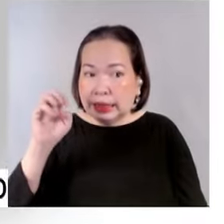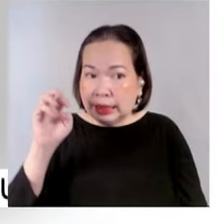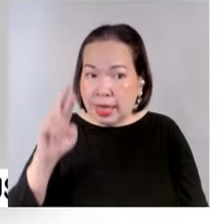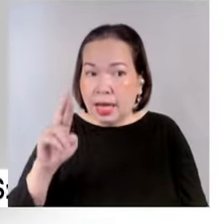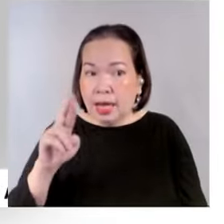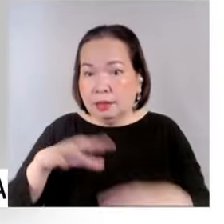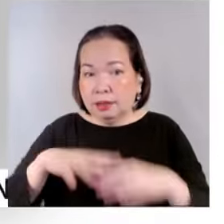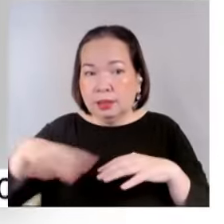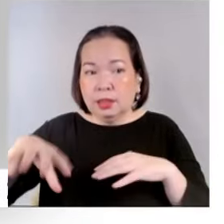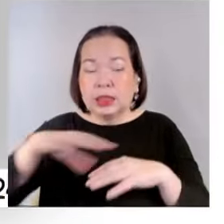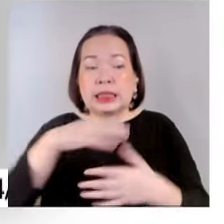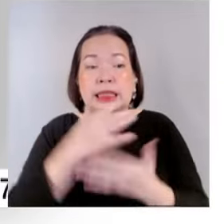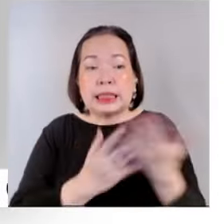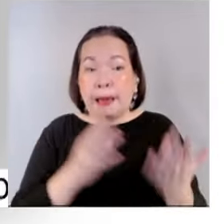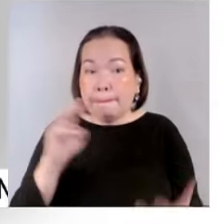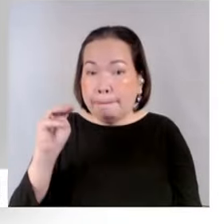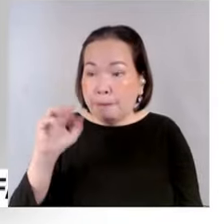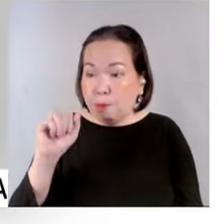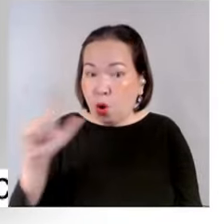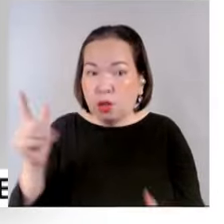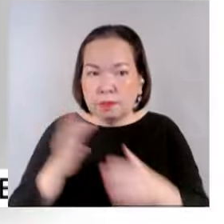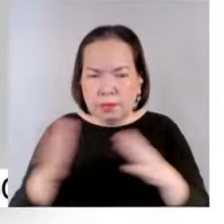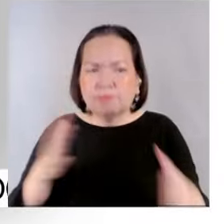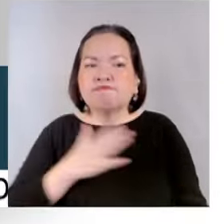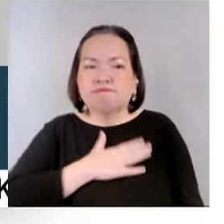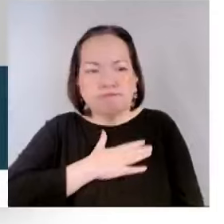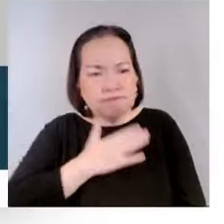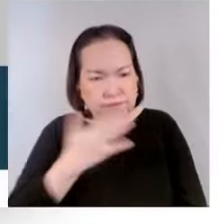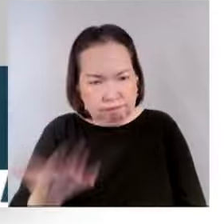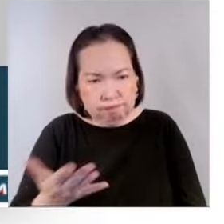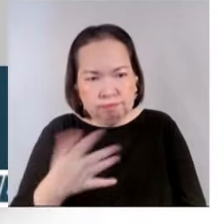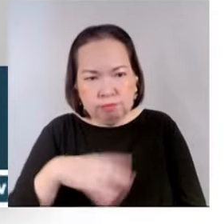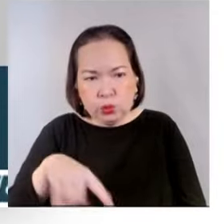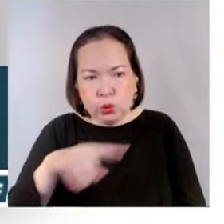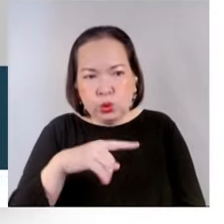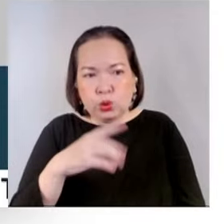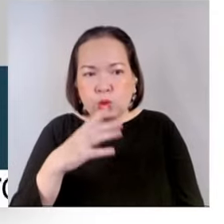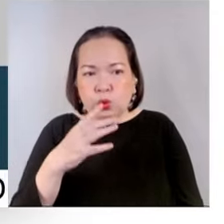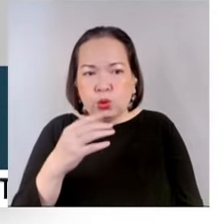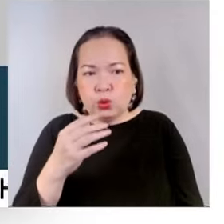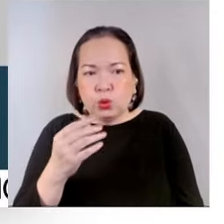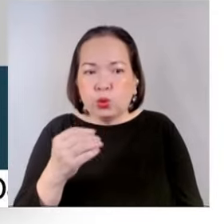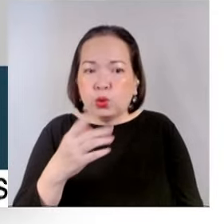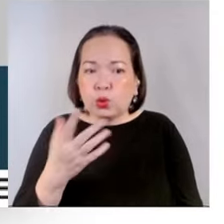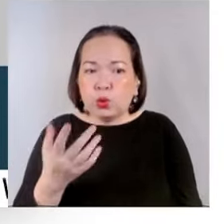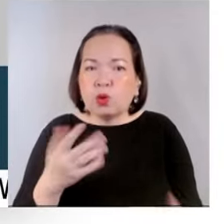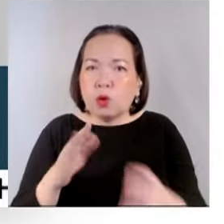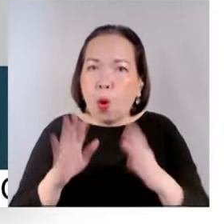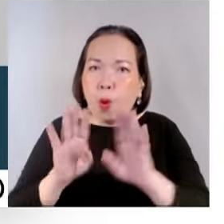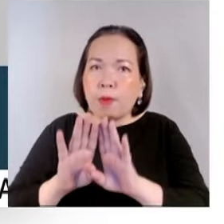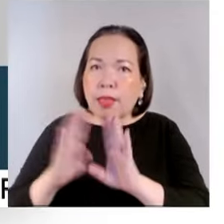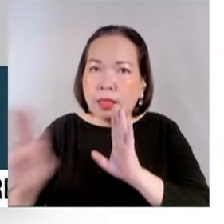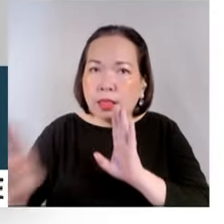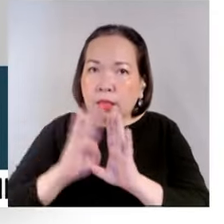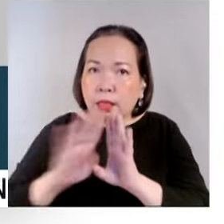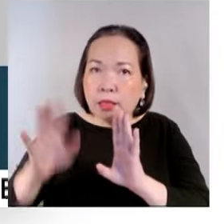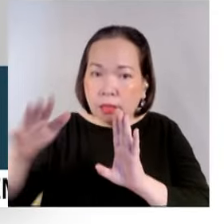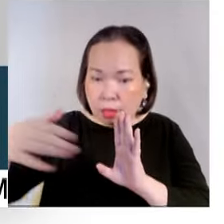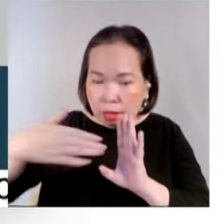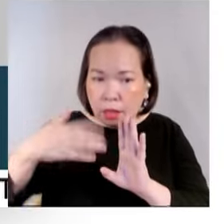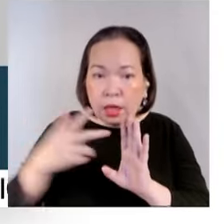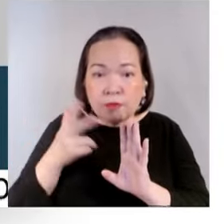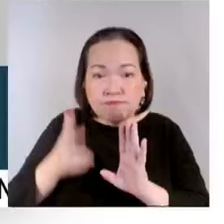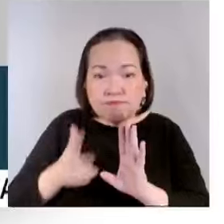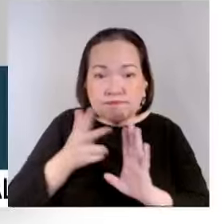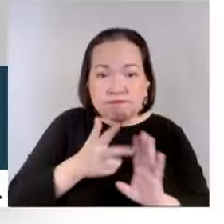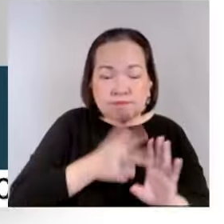large shopping malls have taken the initiative to assist affected vehicle owners by opening their malls for free overnight parking. Among the